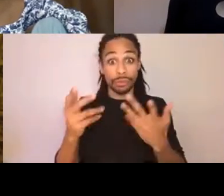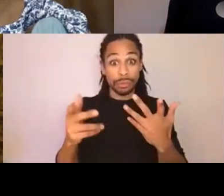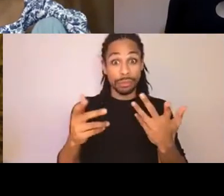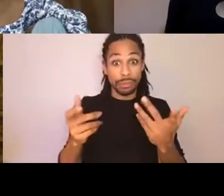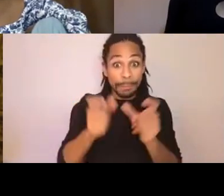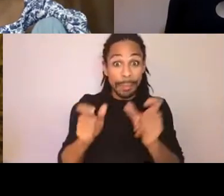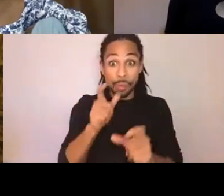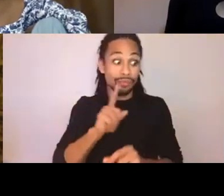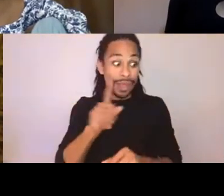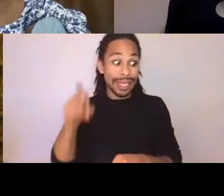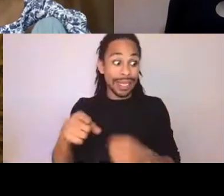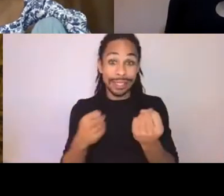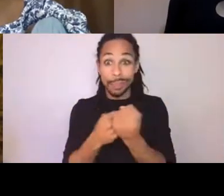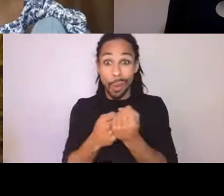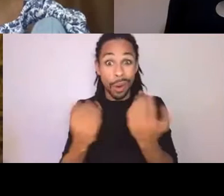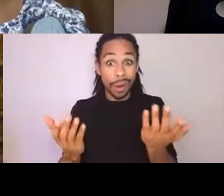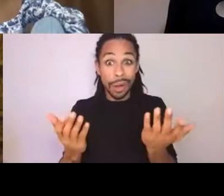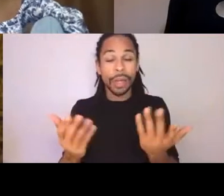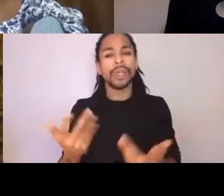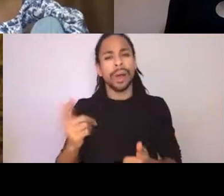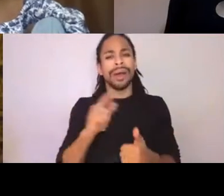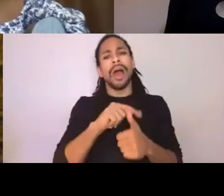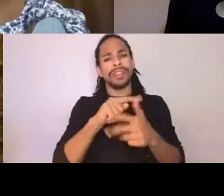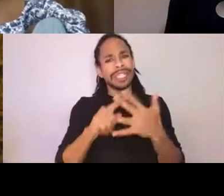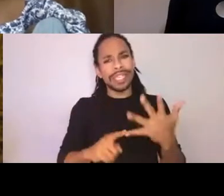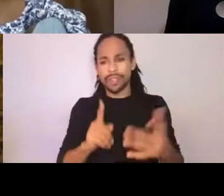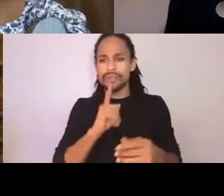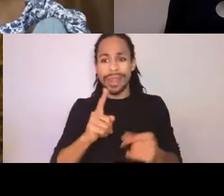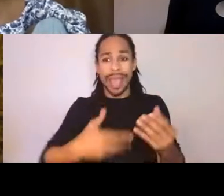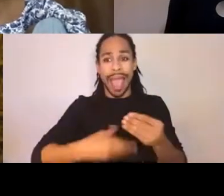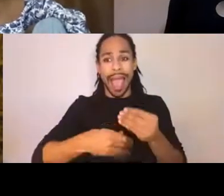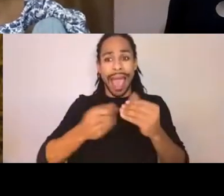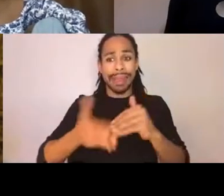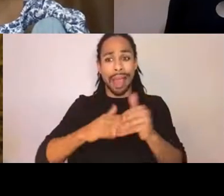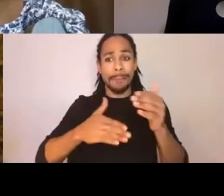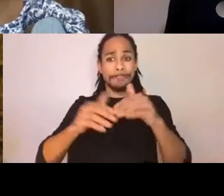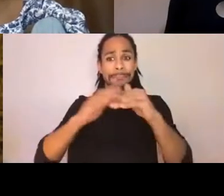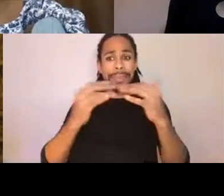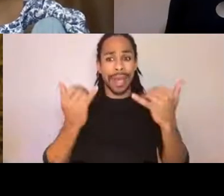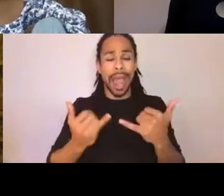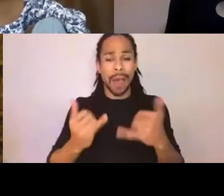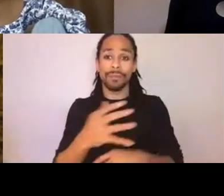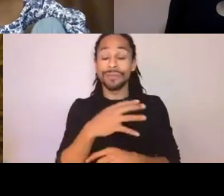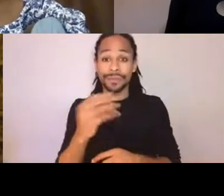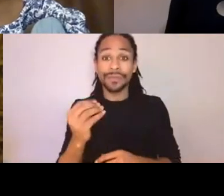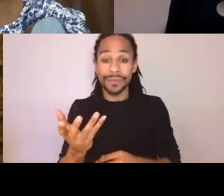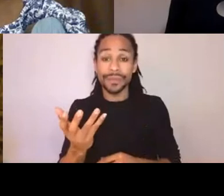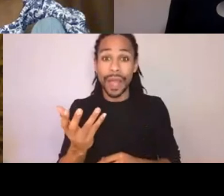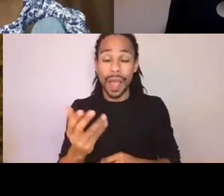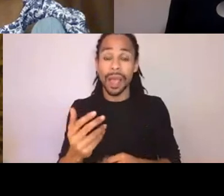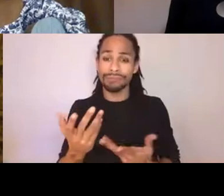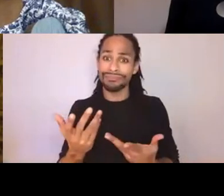just adding up. And I don't know, I would love to see allyship expand and not just having